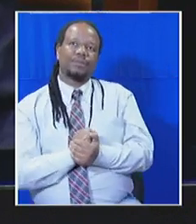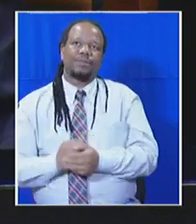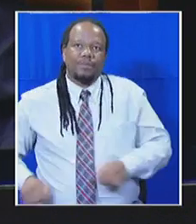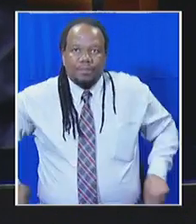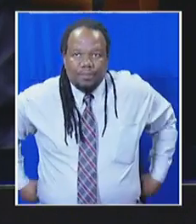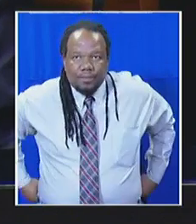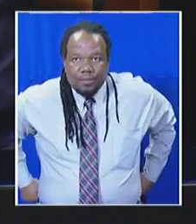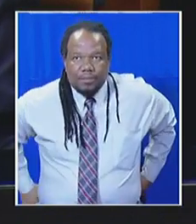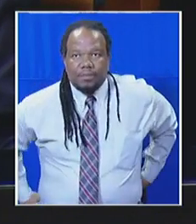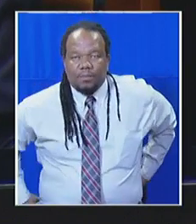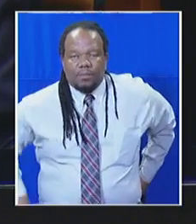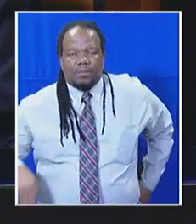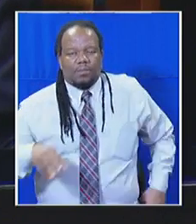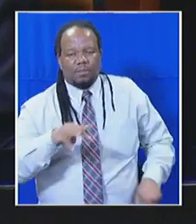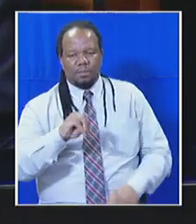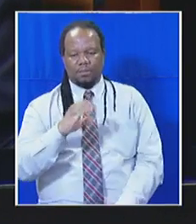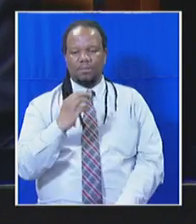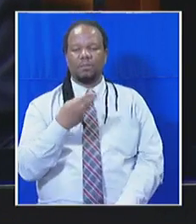Honorable Mkhunu.